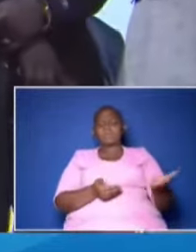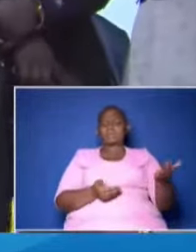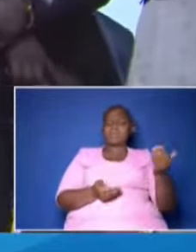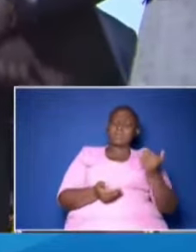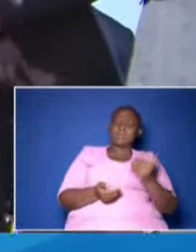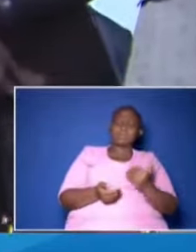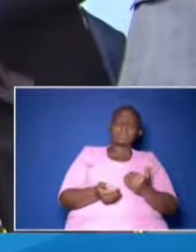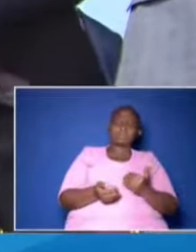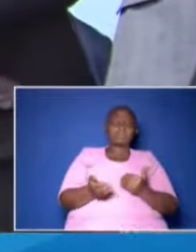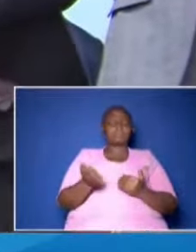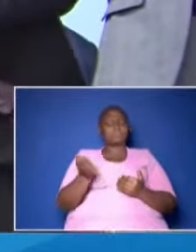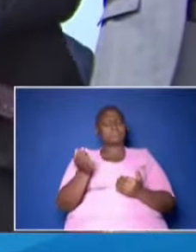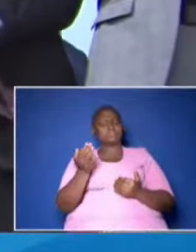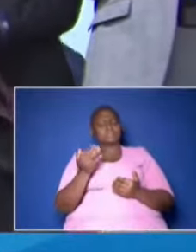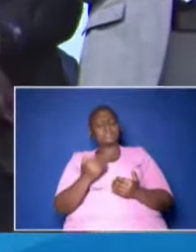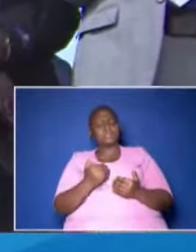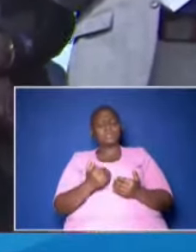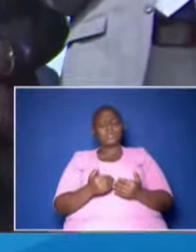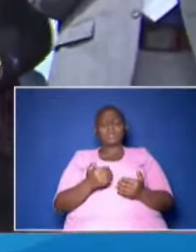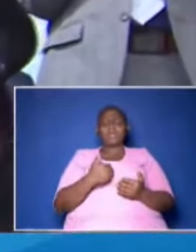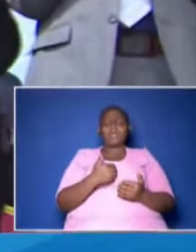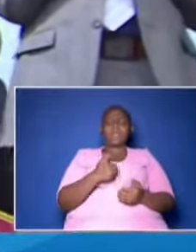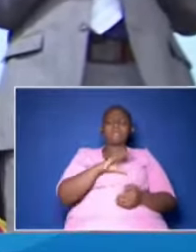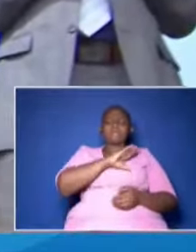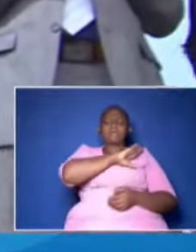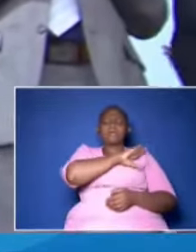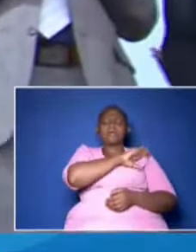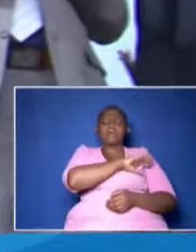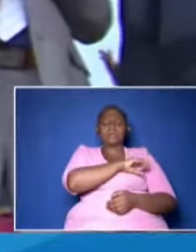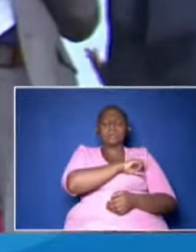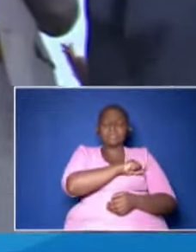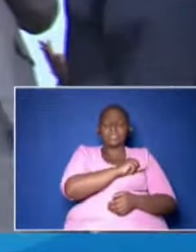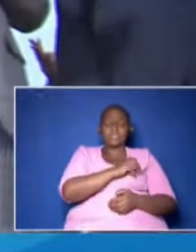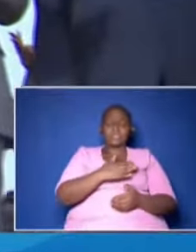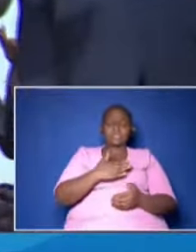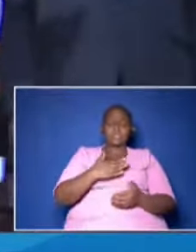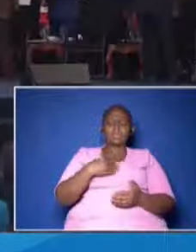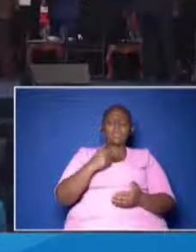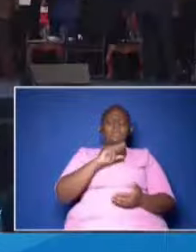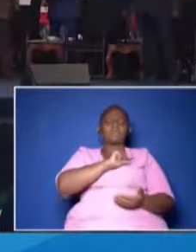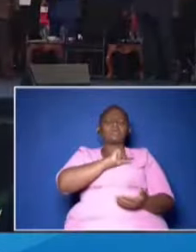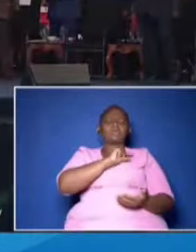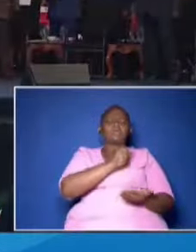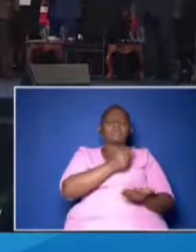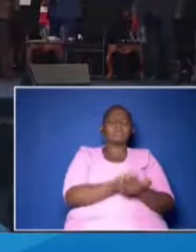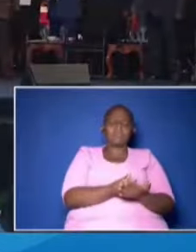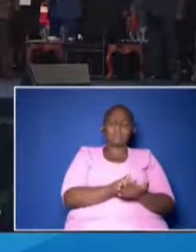ENT of mercy and gra